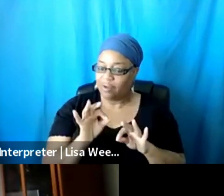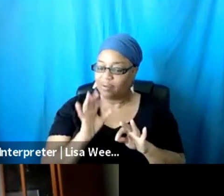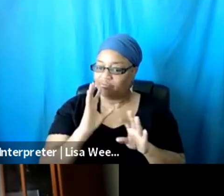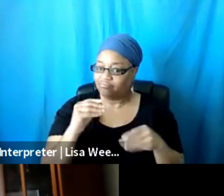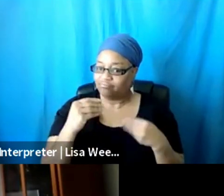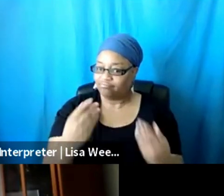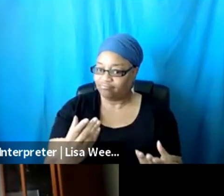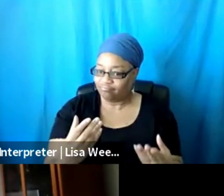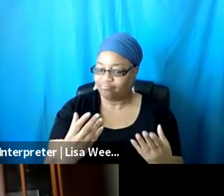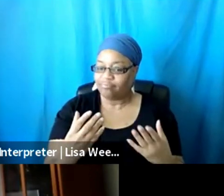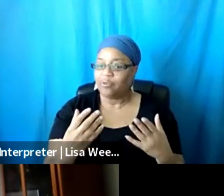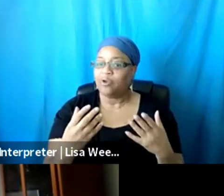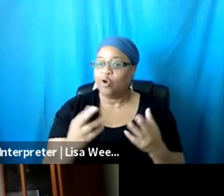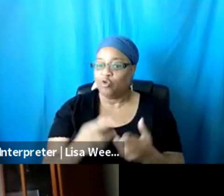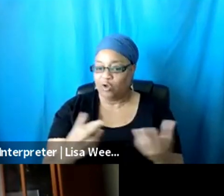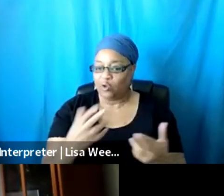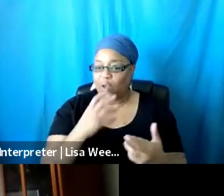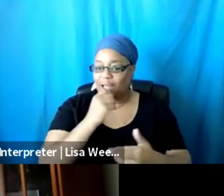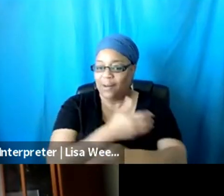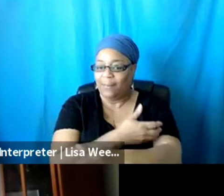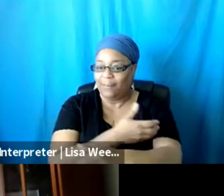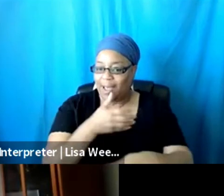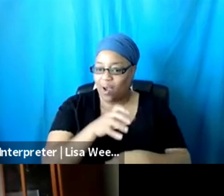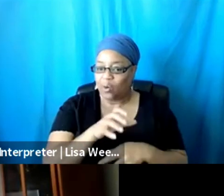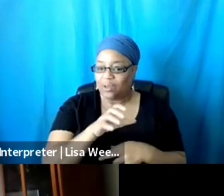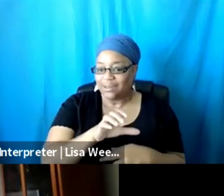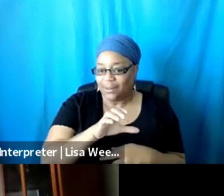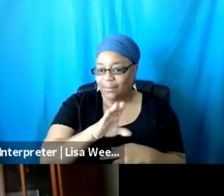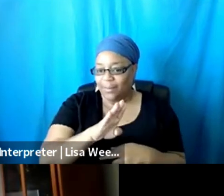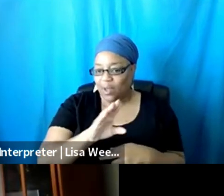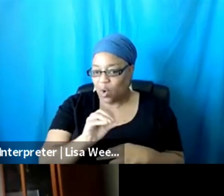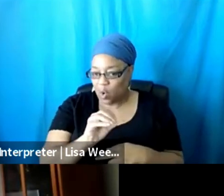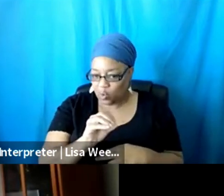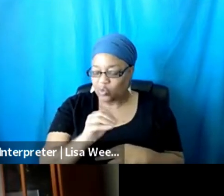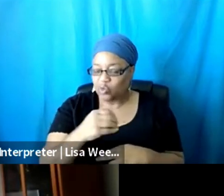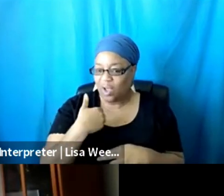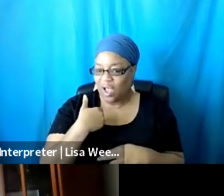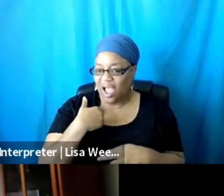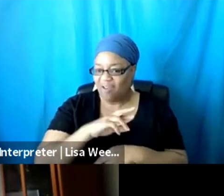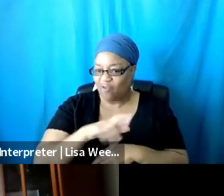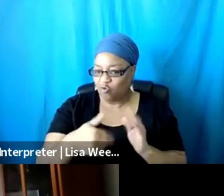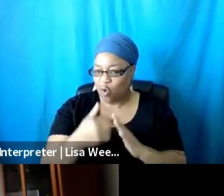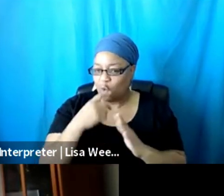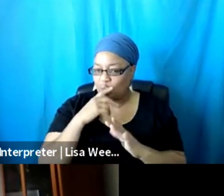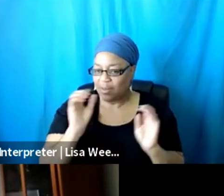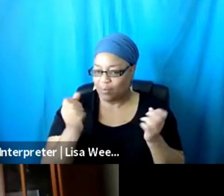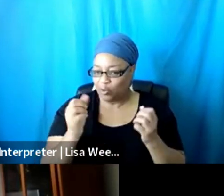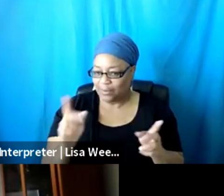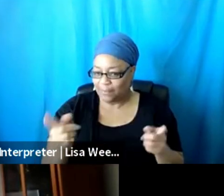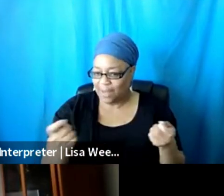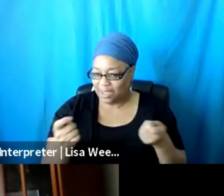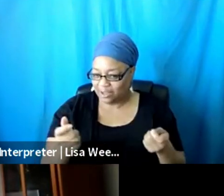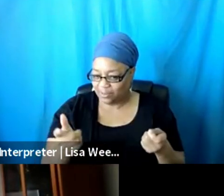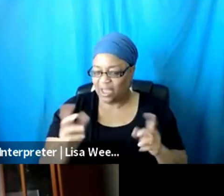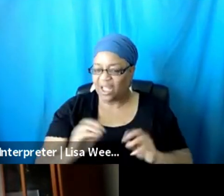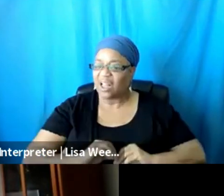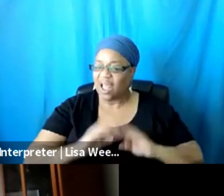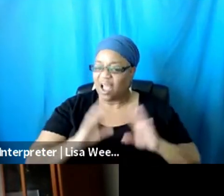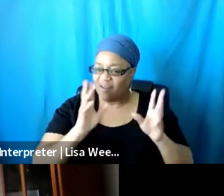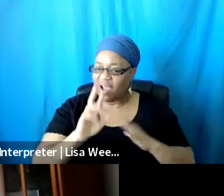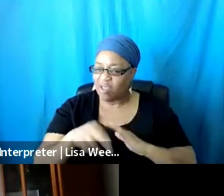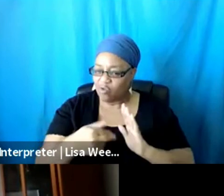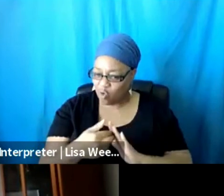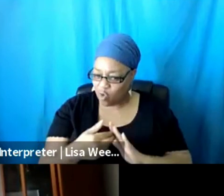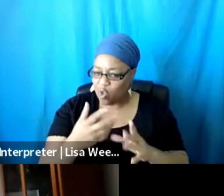empower community-based organizations to have a role in emergency management, clarify that role, get resources,